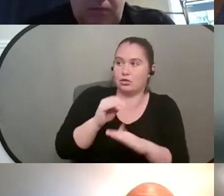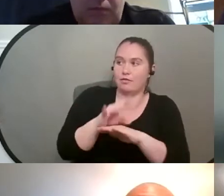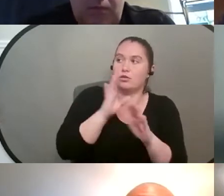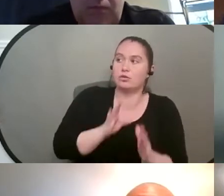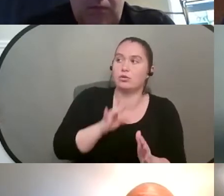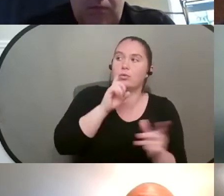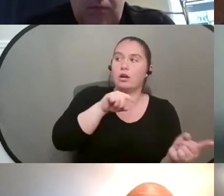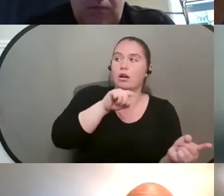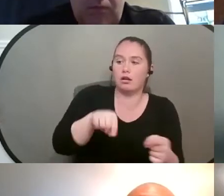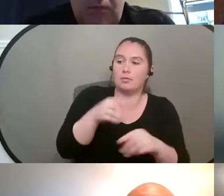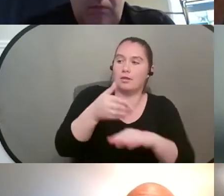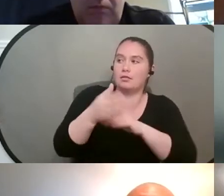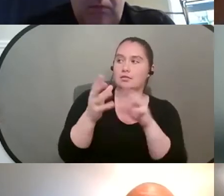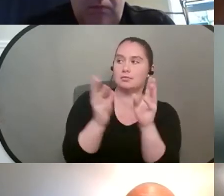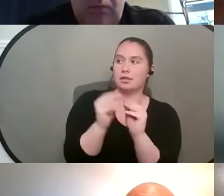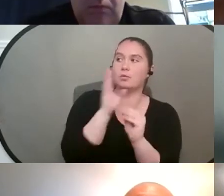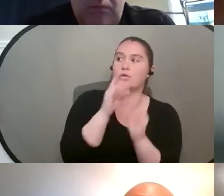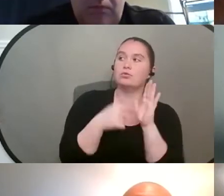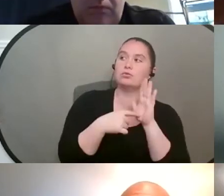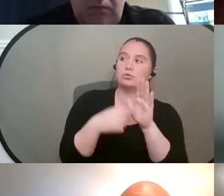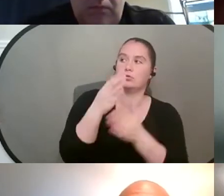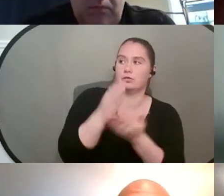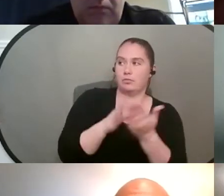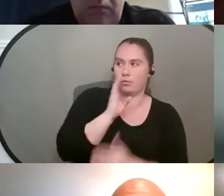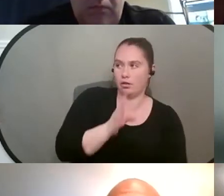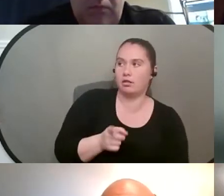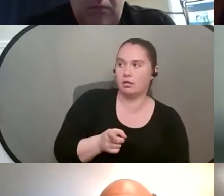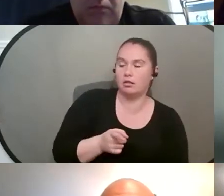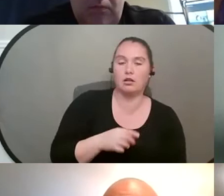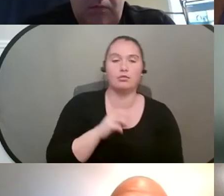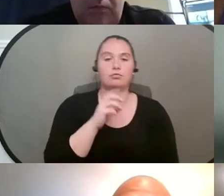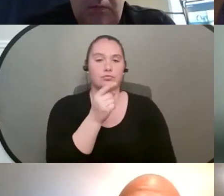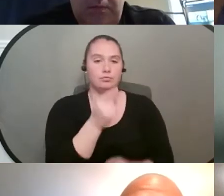to show some of that. Right. And that's why,